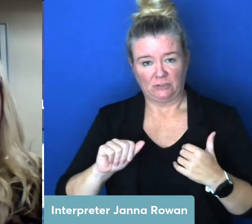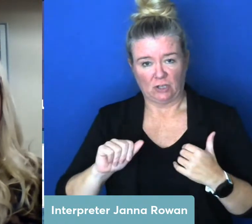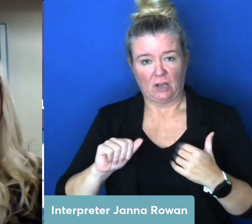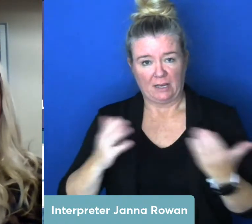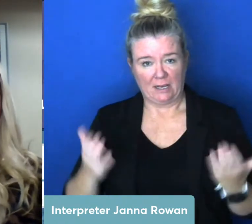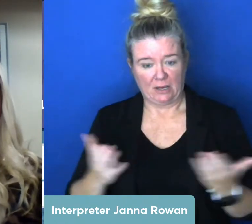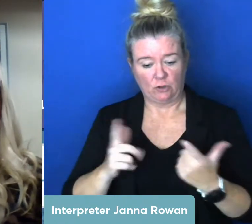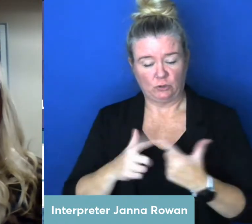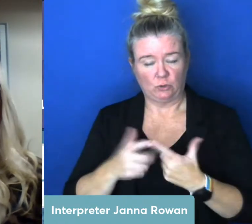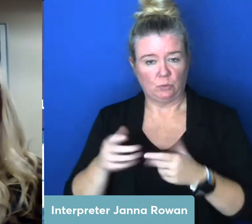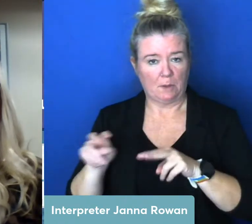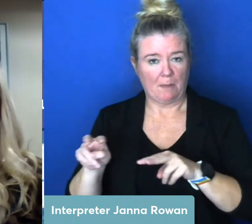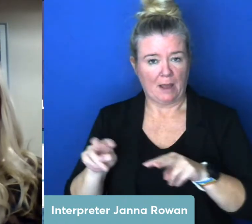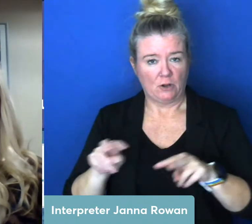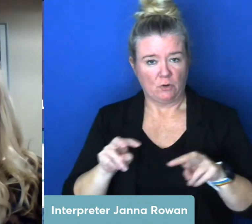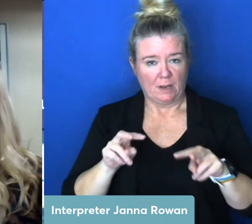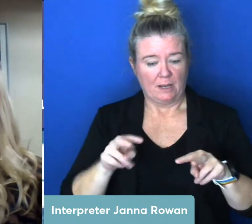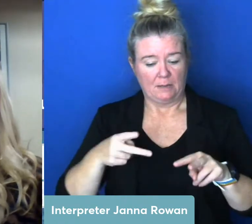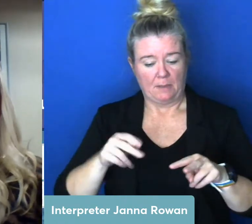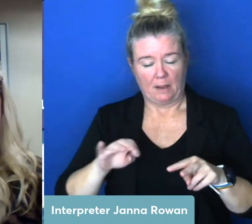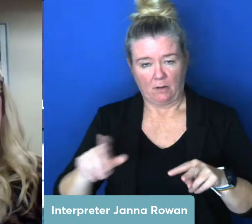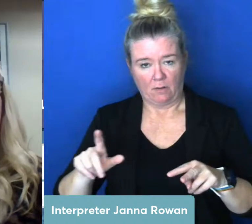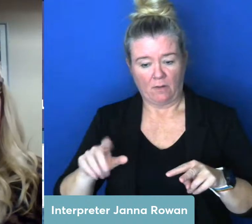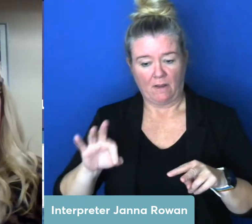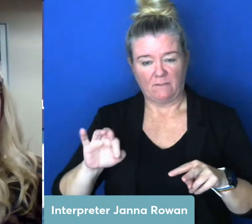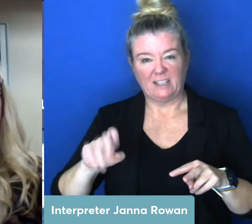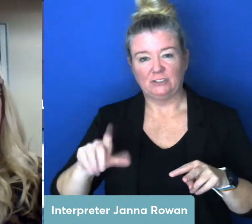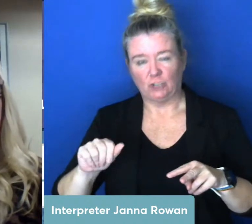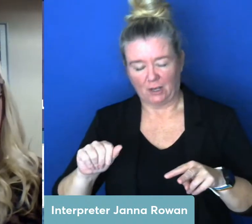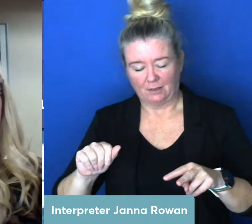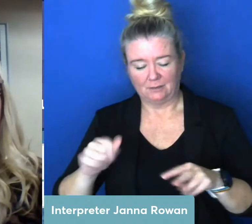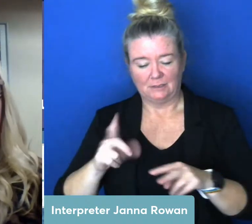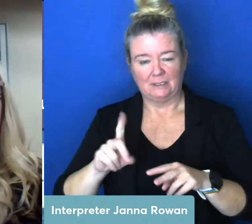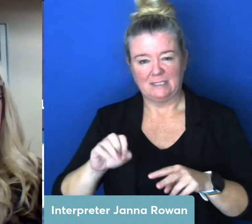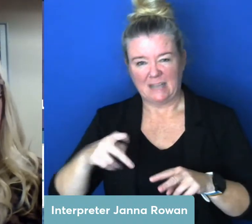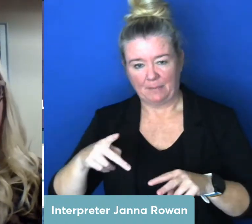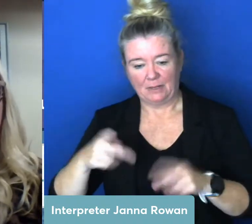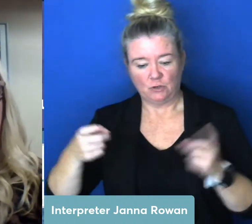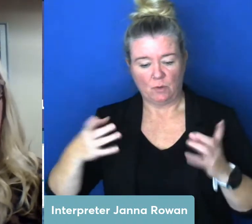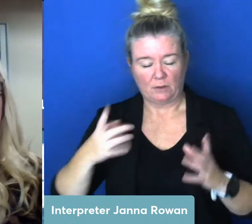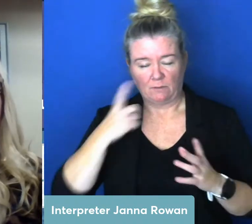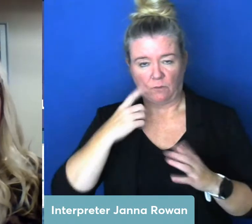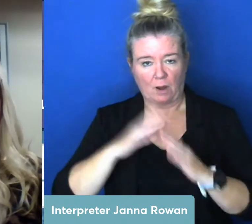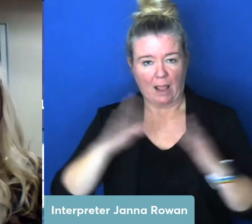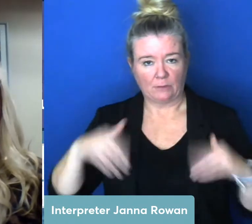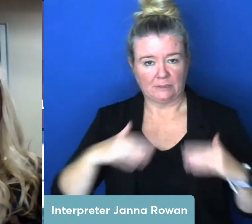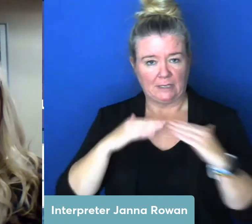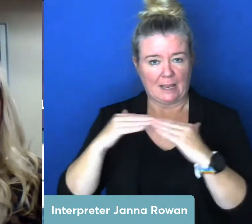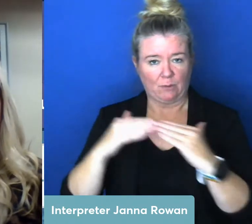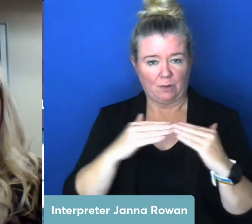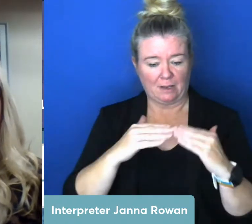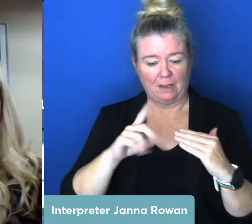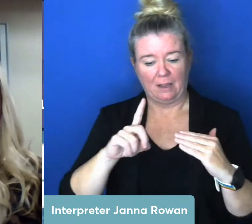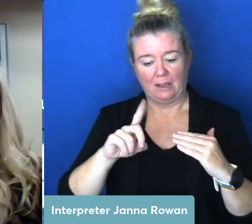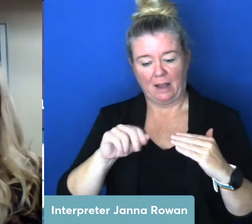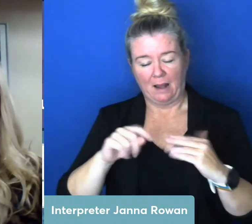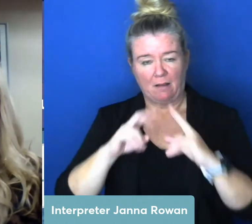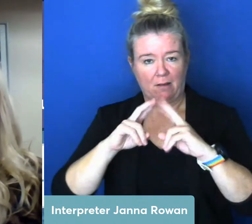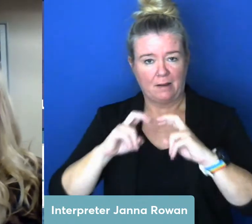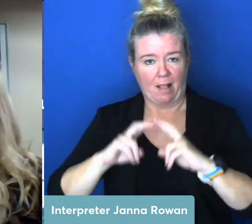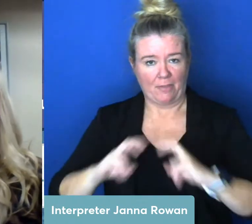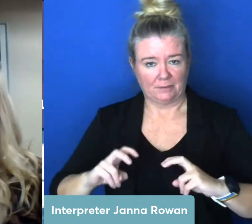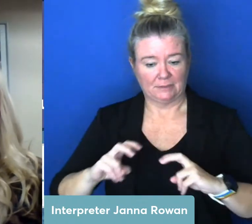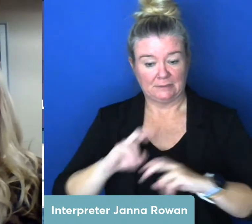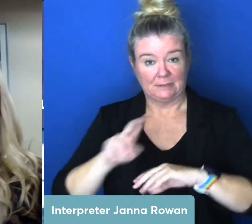to moderate our panel. Alicia is the Deputy Director for Housing Equity and Data Analysis at